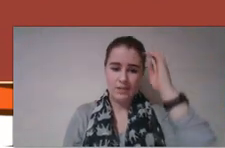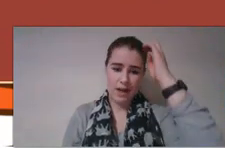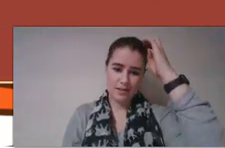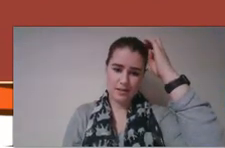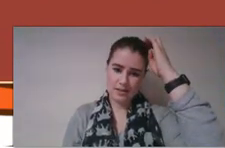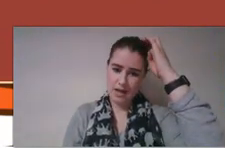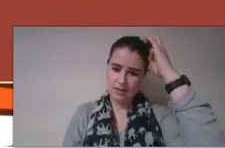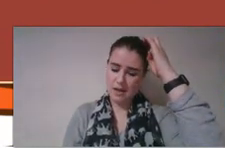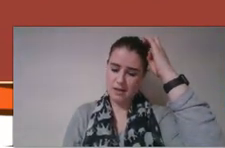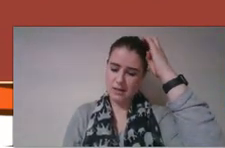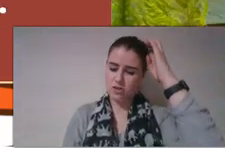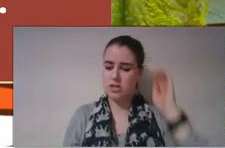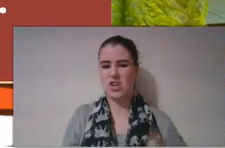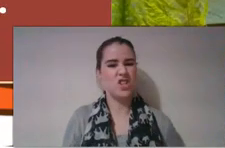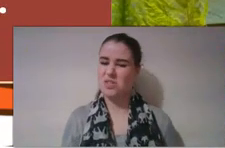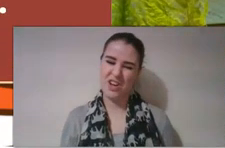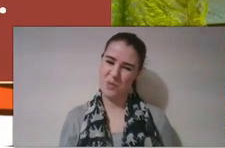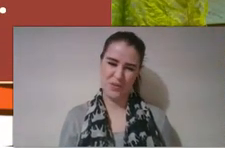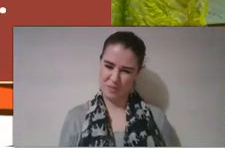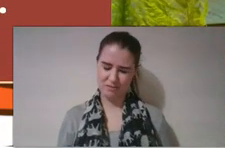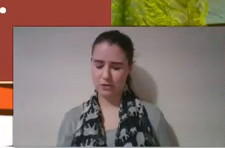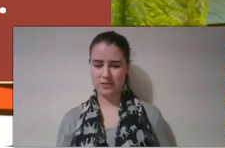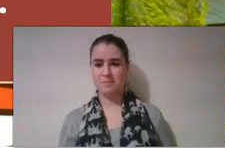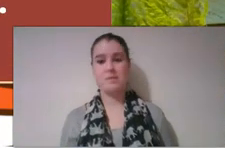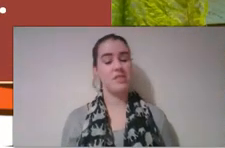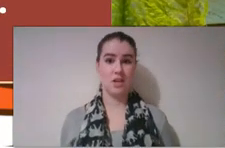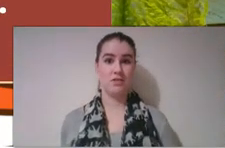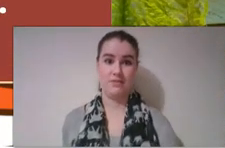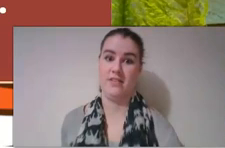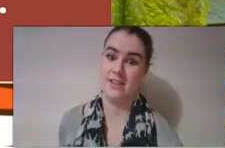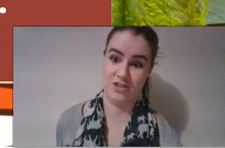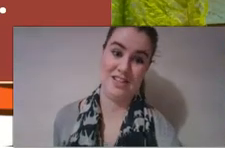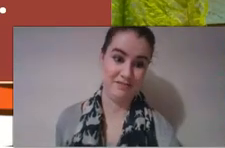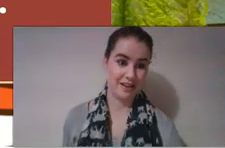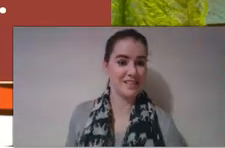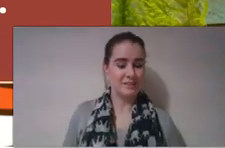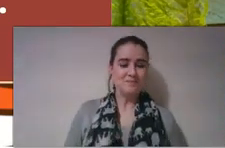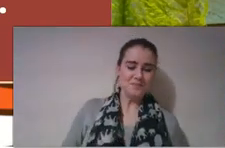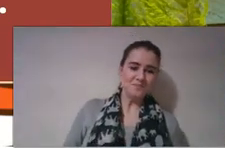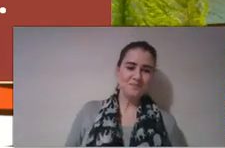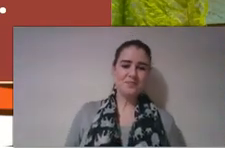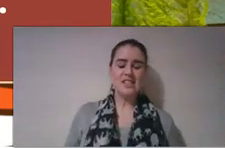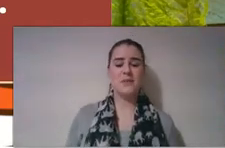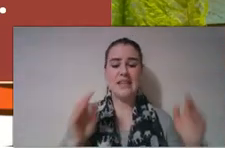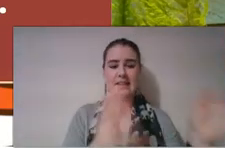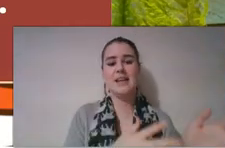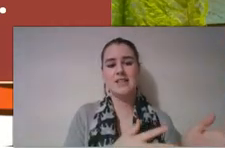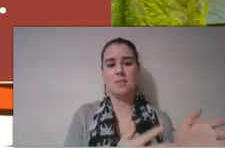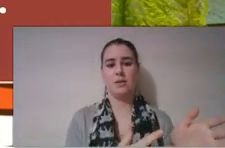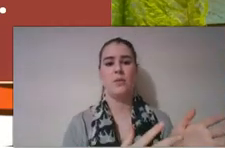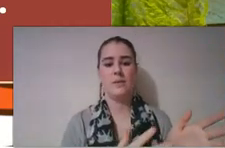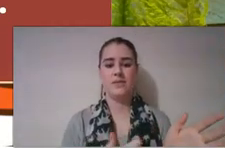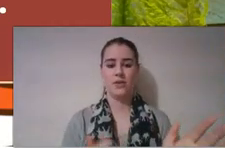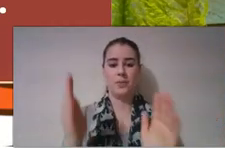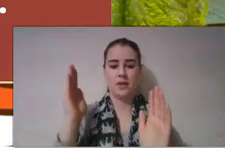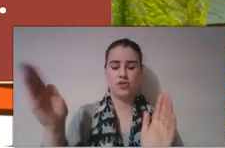tradition. That's me. That's a tradition I don't think I want to be involved in. But thank you for that very interesting fact. So we've seen the